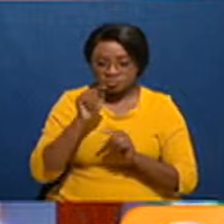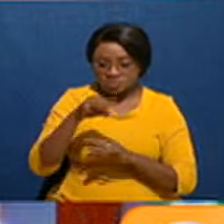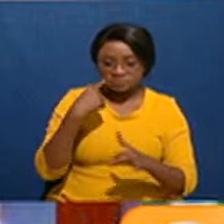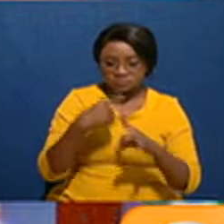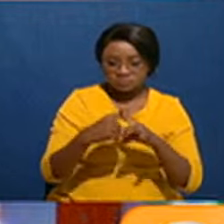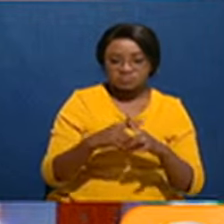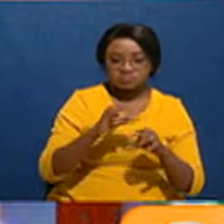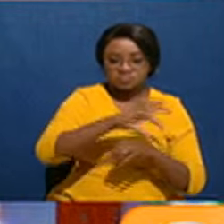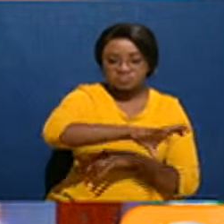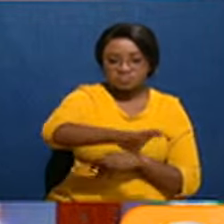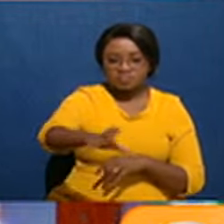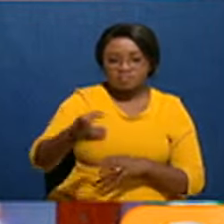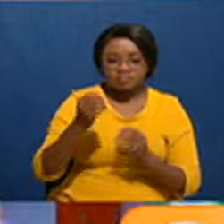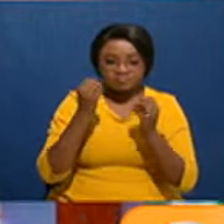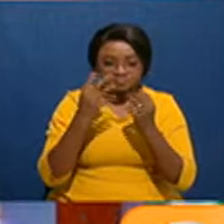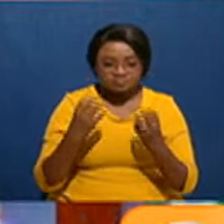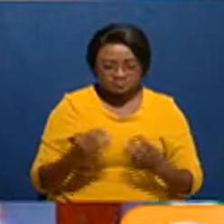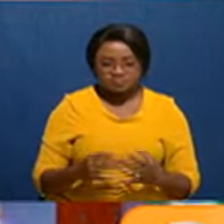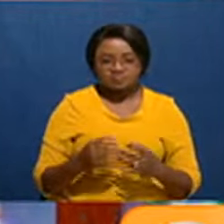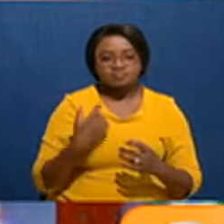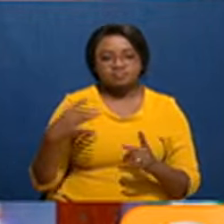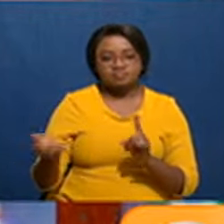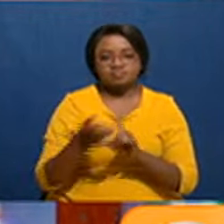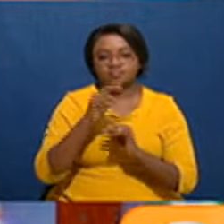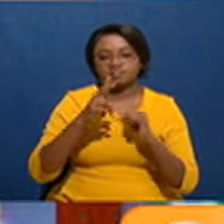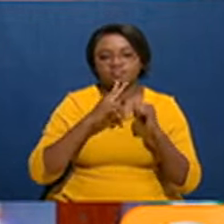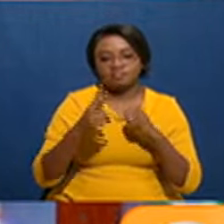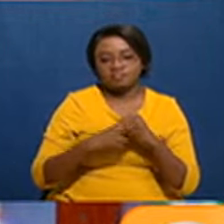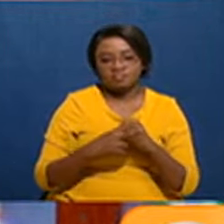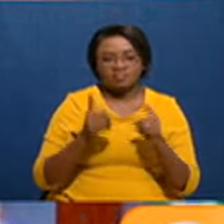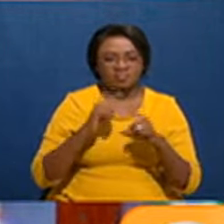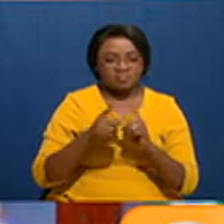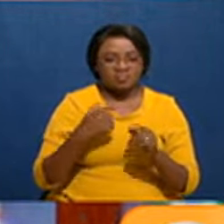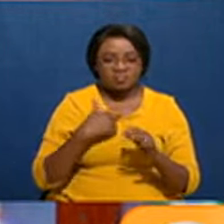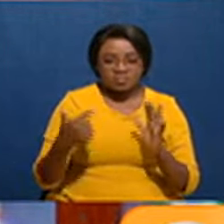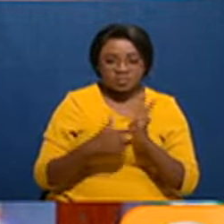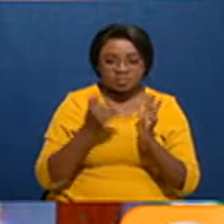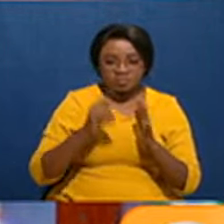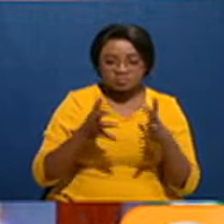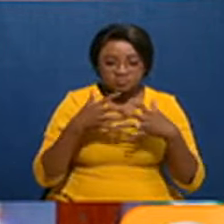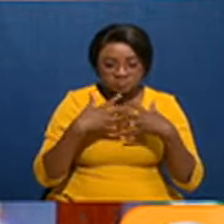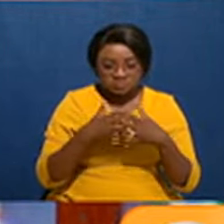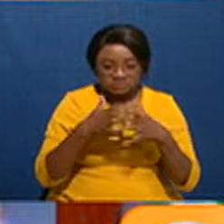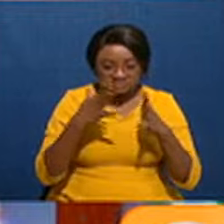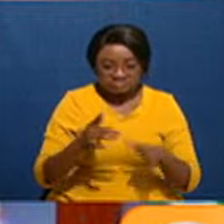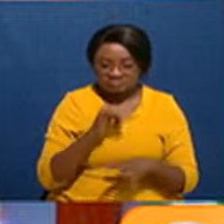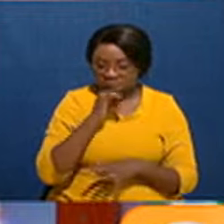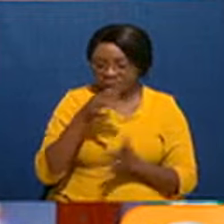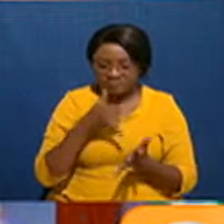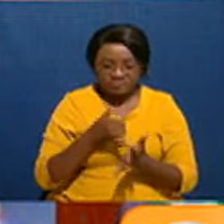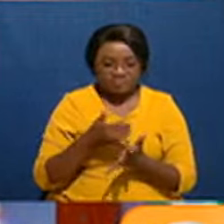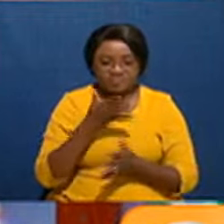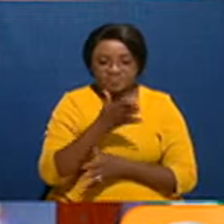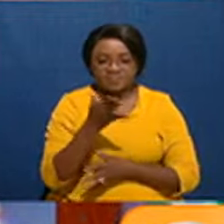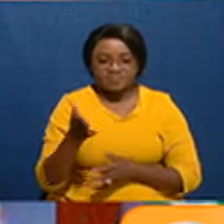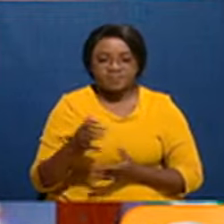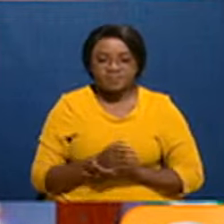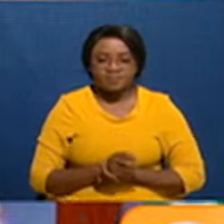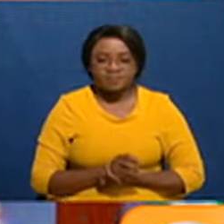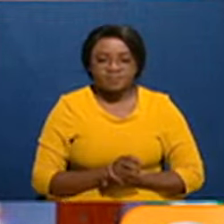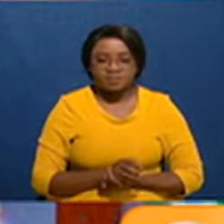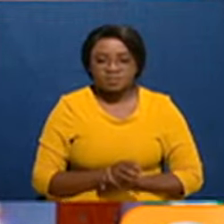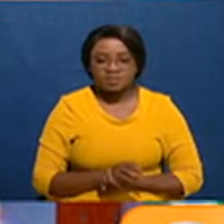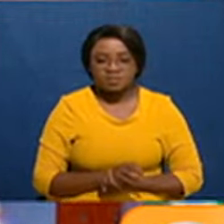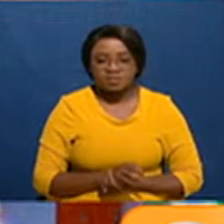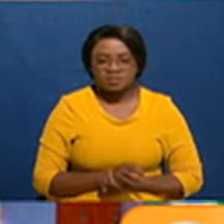about 700 approvals. But I can tell you the engineers are not involved in most of these projects. So we are